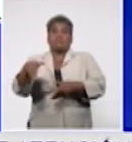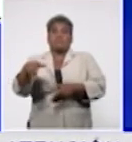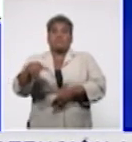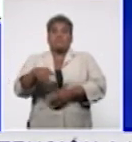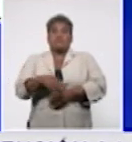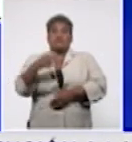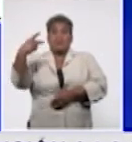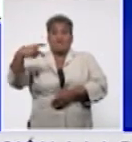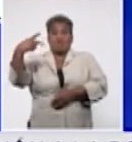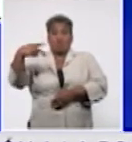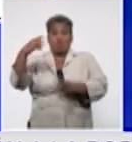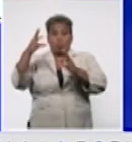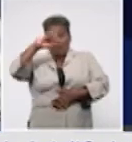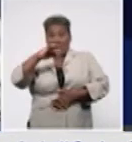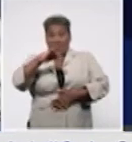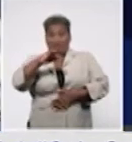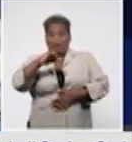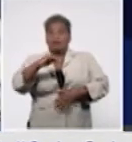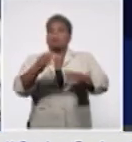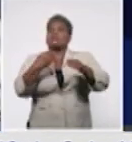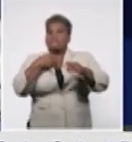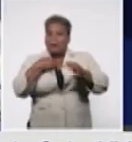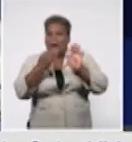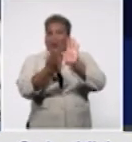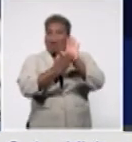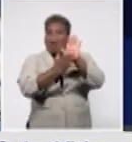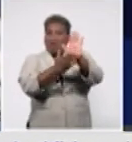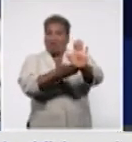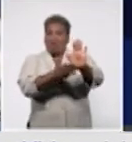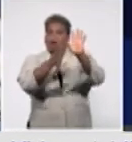hit by the pandemic. This is all the